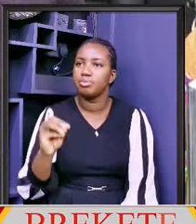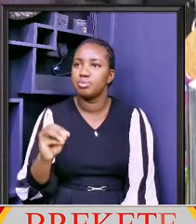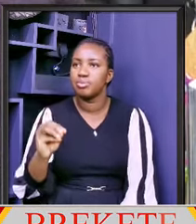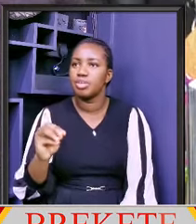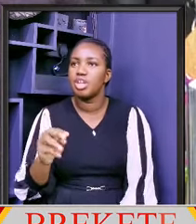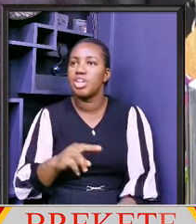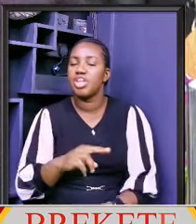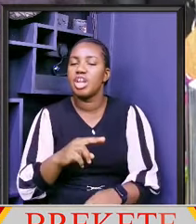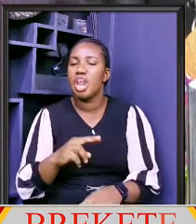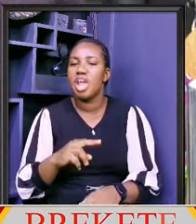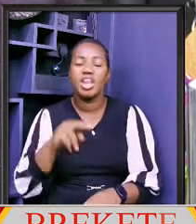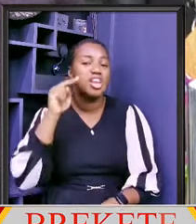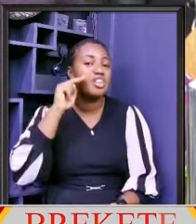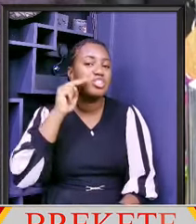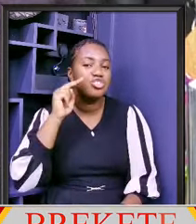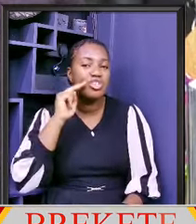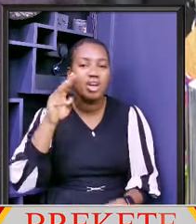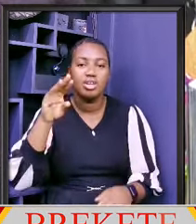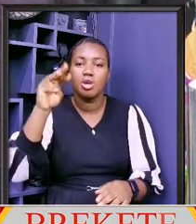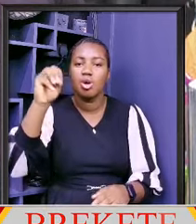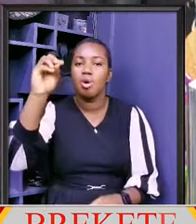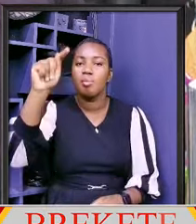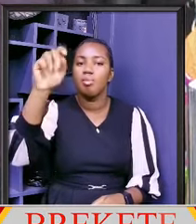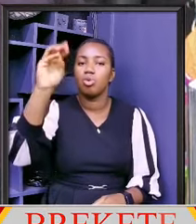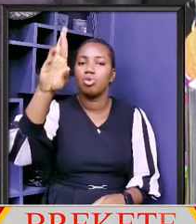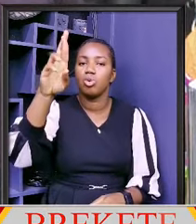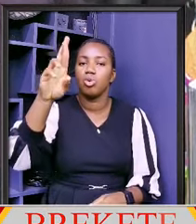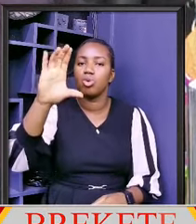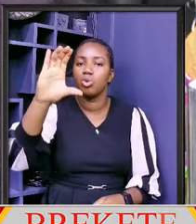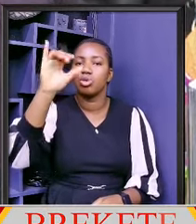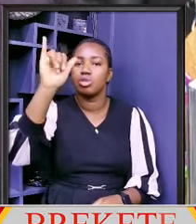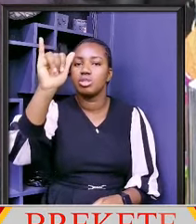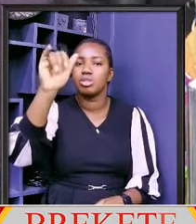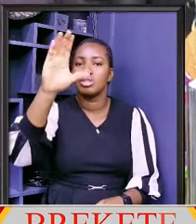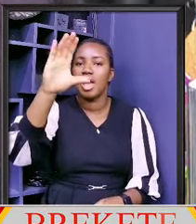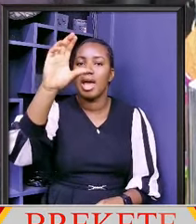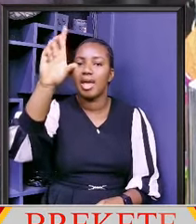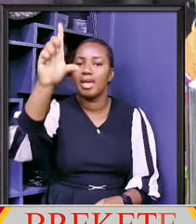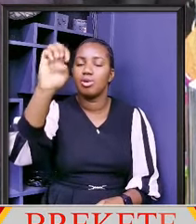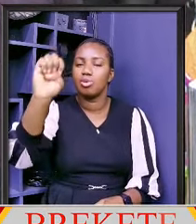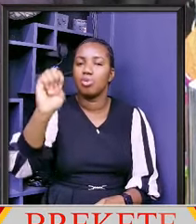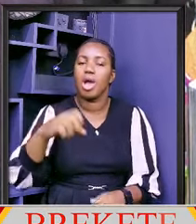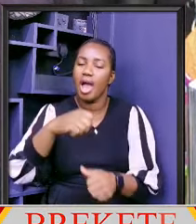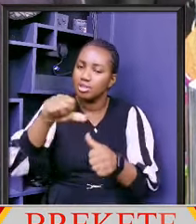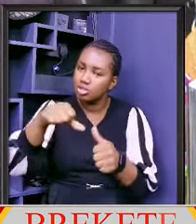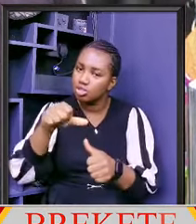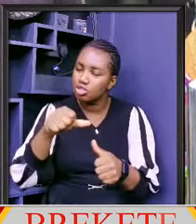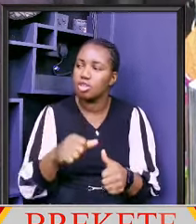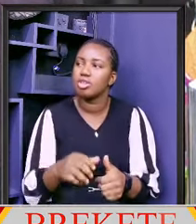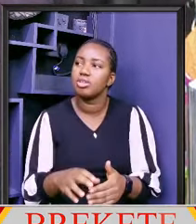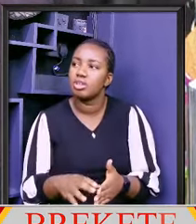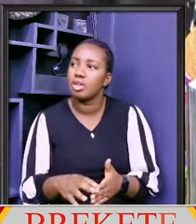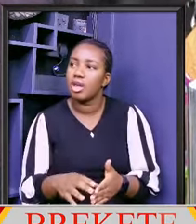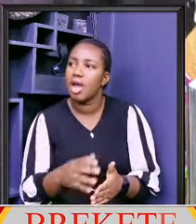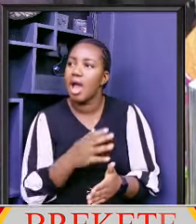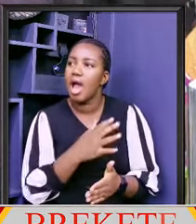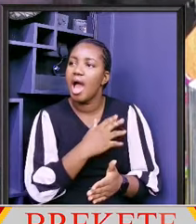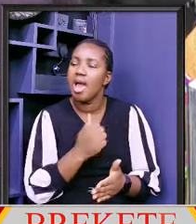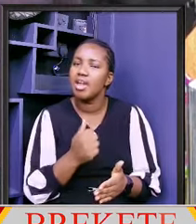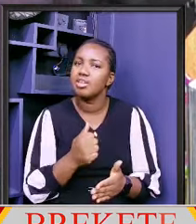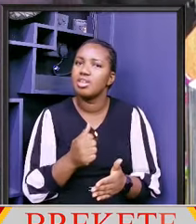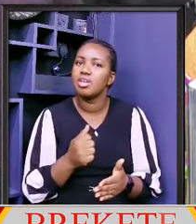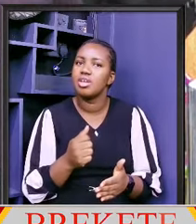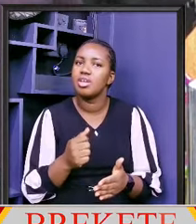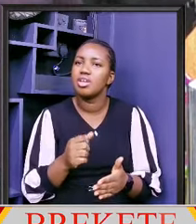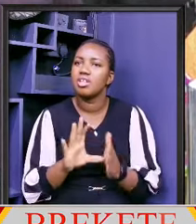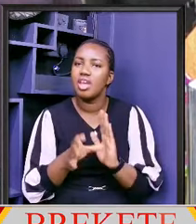Motorcycle Transport Association. Yes. Then multipurpose. Mm-hmm. This is from Western from Yoruba land.